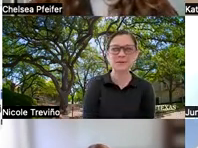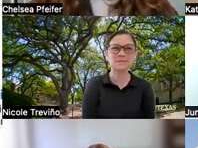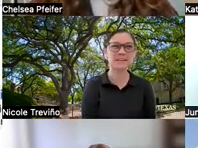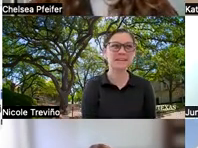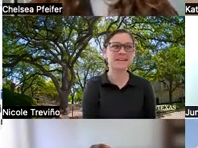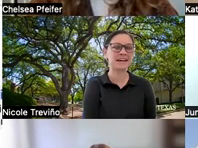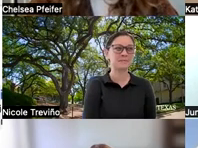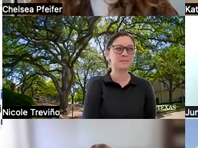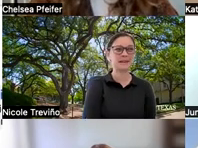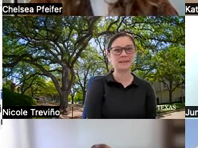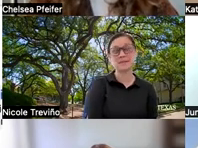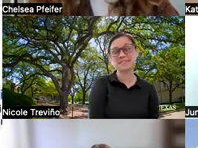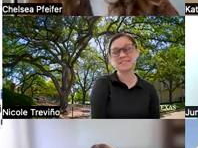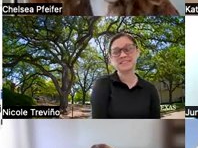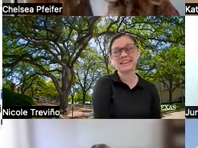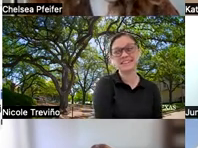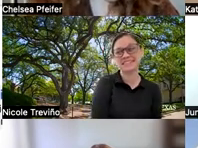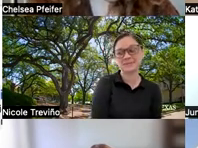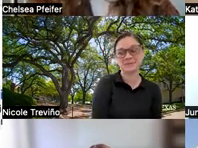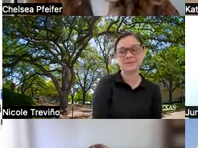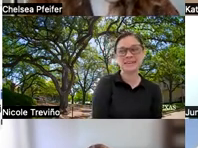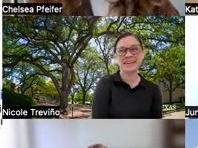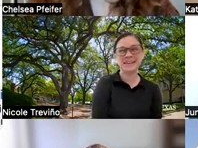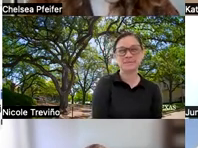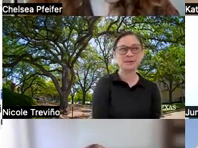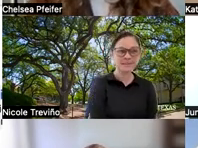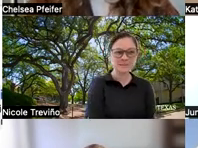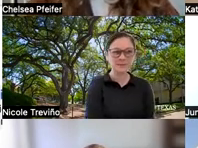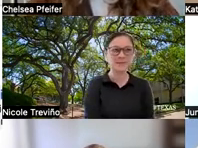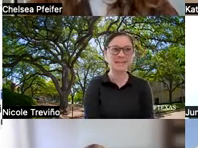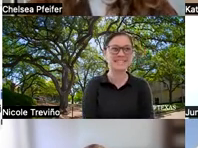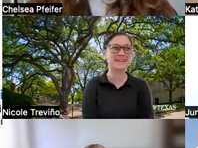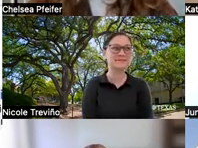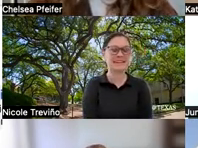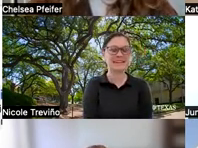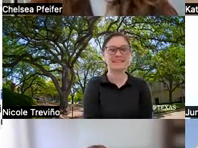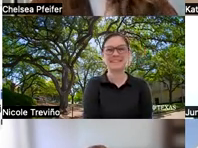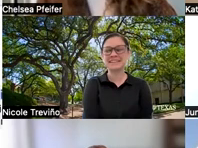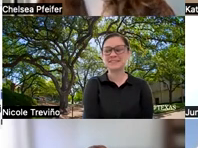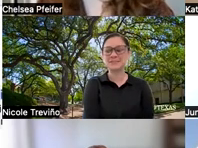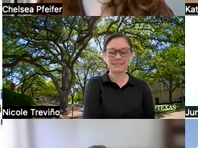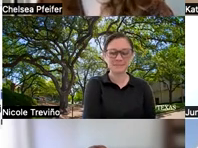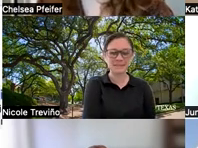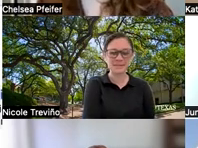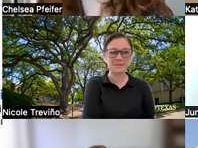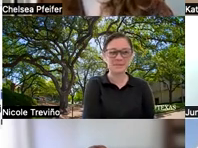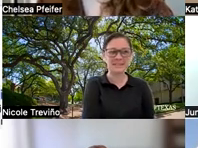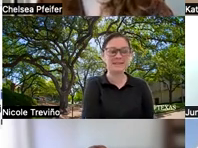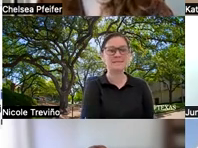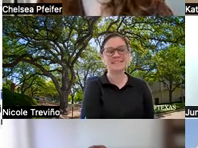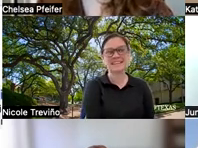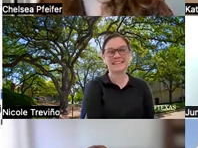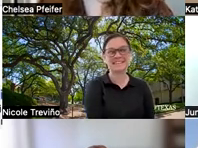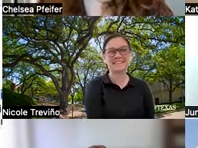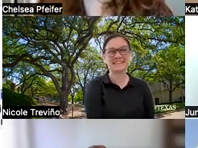Family Wellbeing, but I am also the aunt to a preschooler myself and do lots of preschool